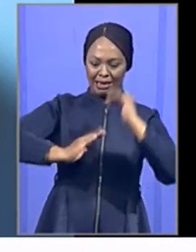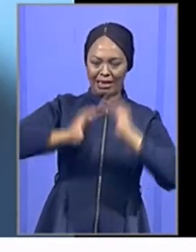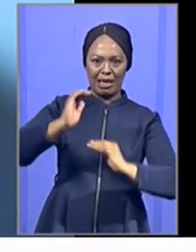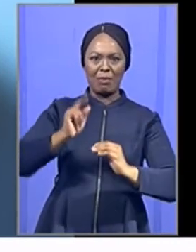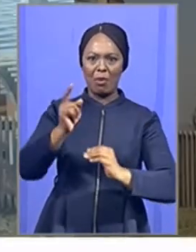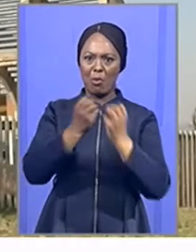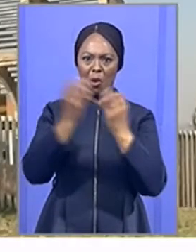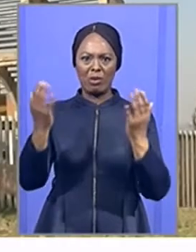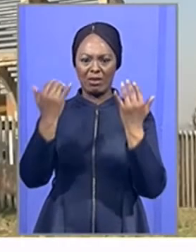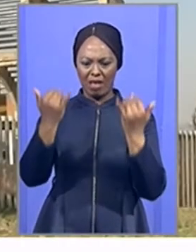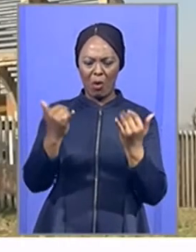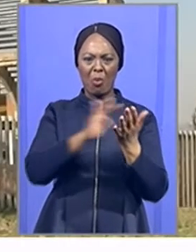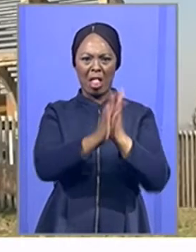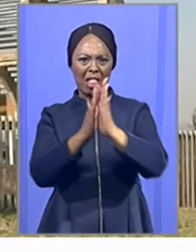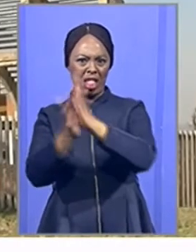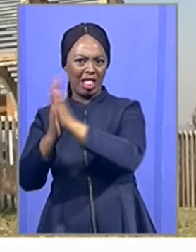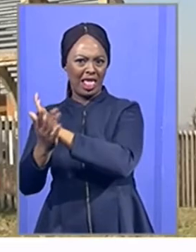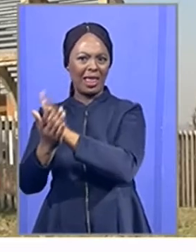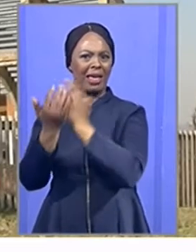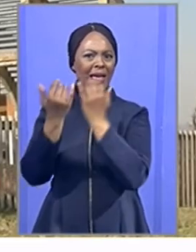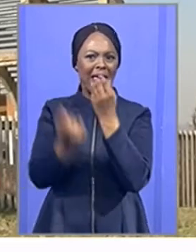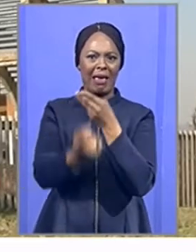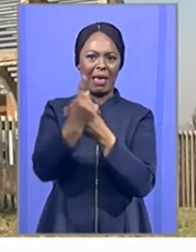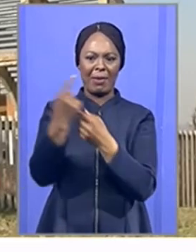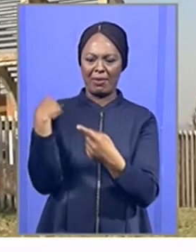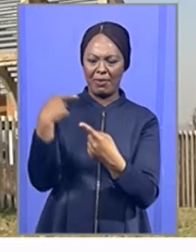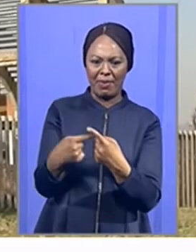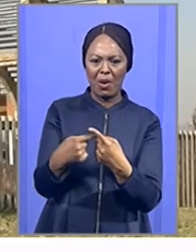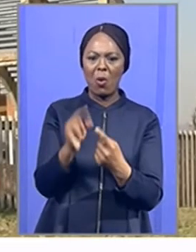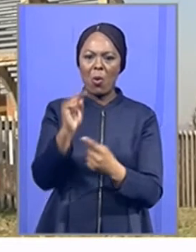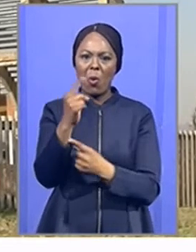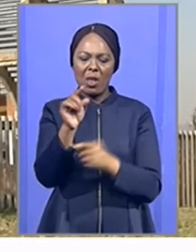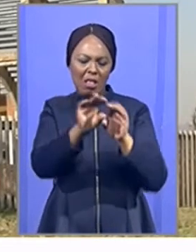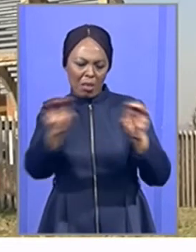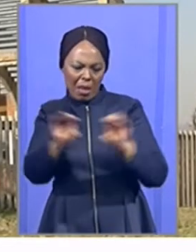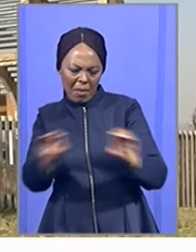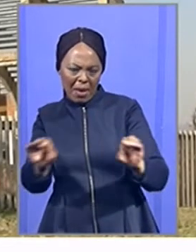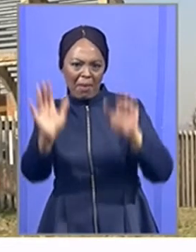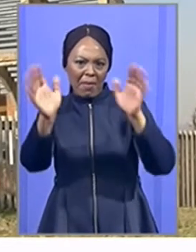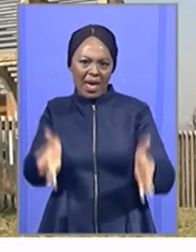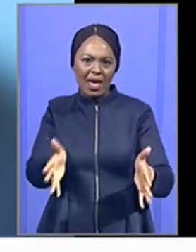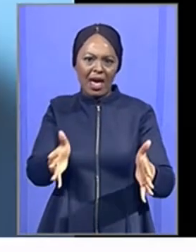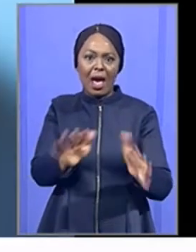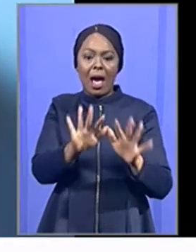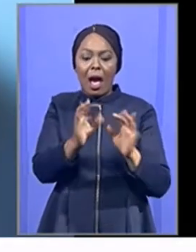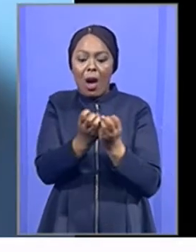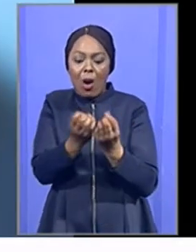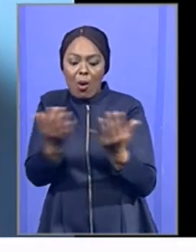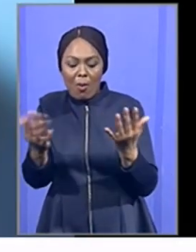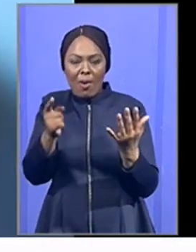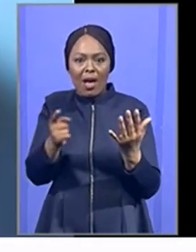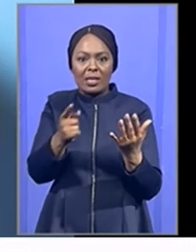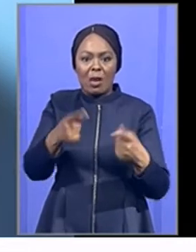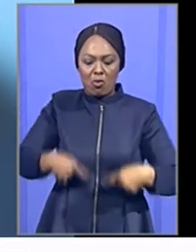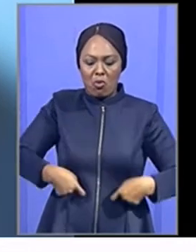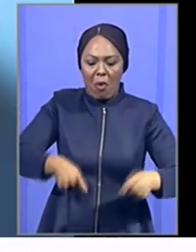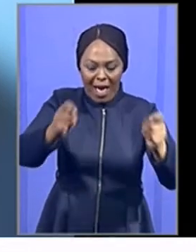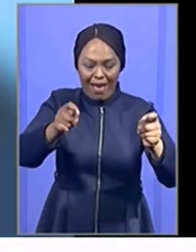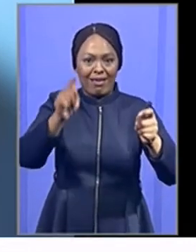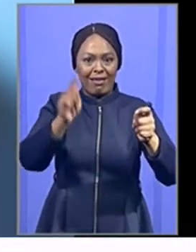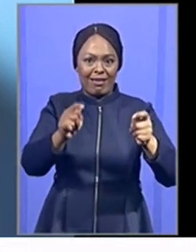vandalizers. The only thing that is left is the concrete stand, which does not justify the amount that will be spent by the department